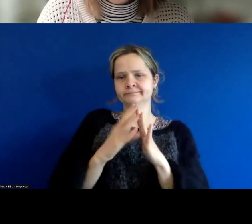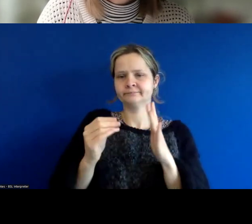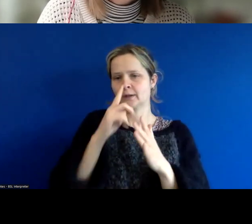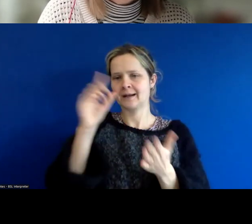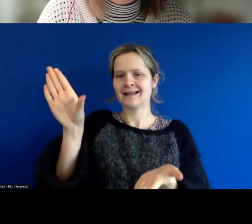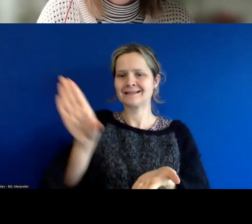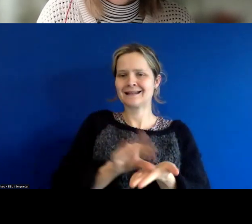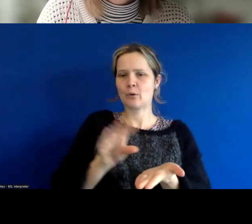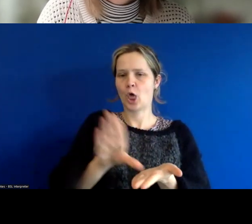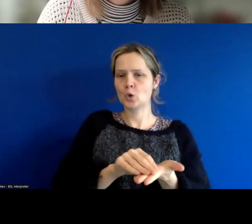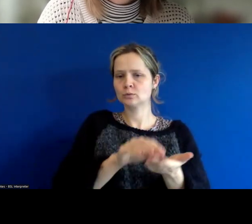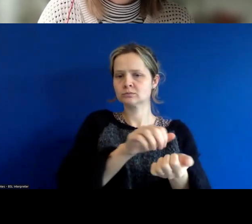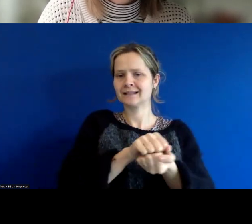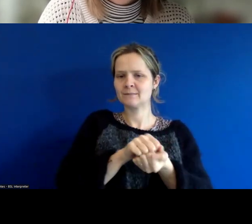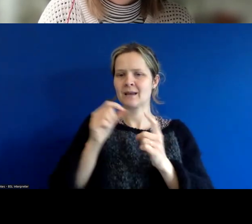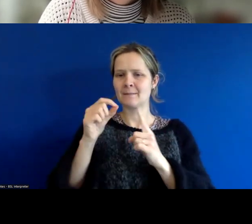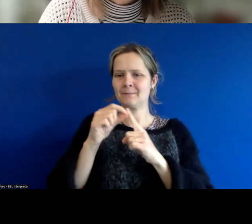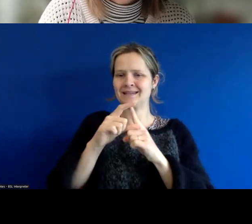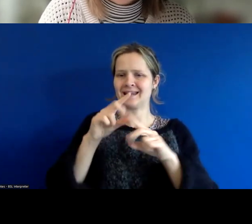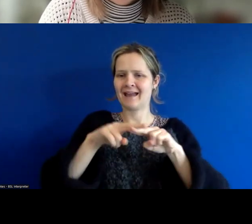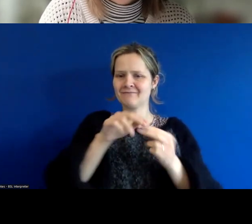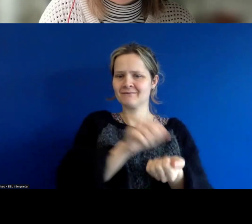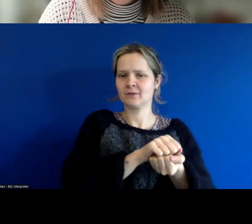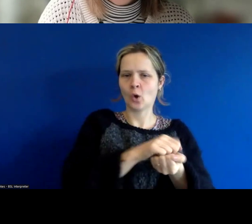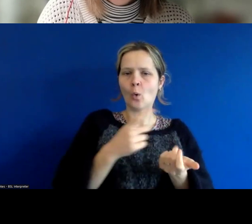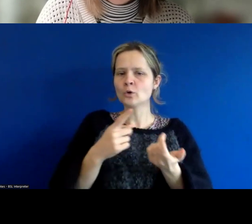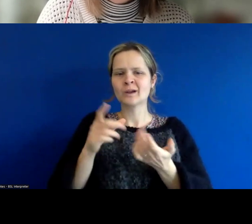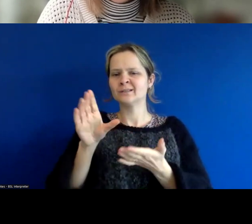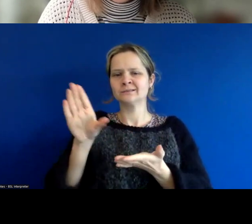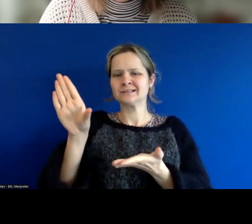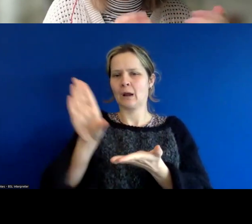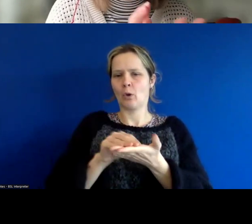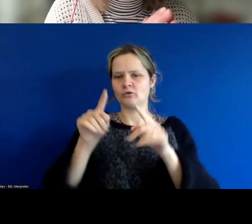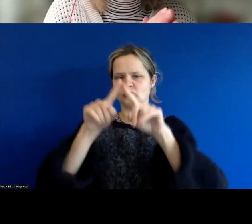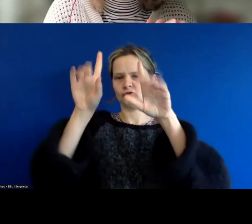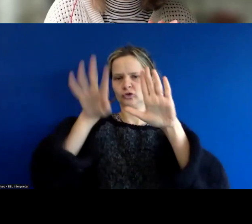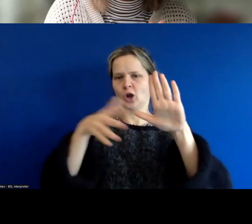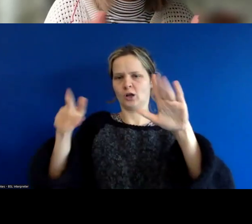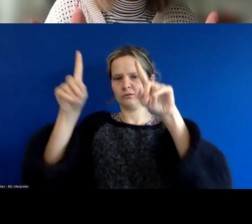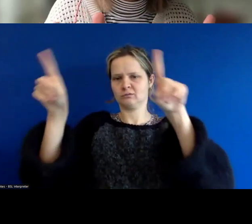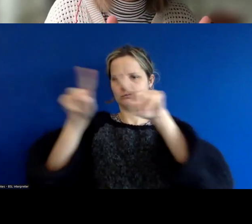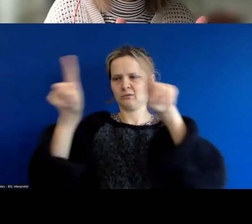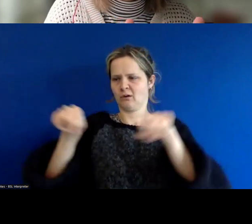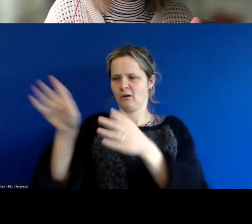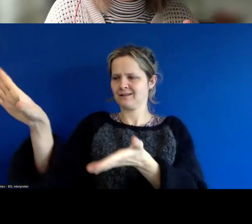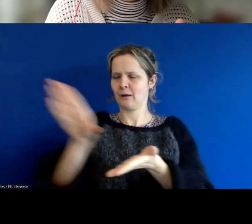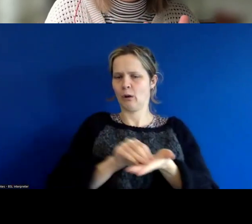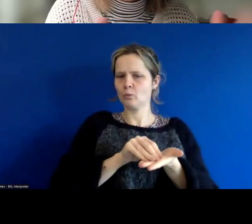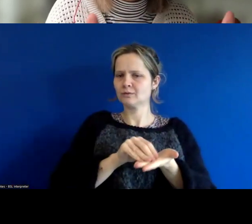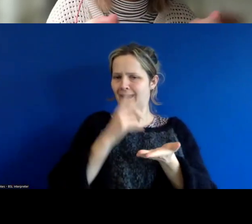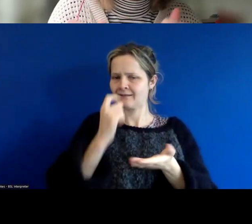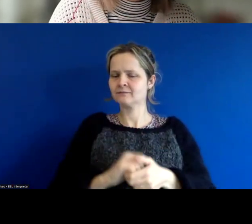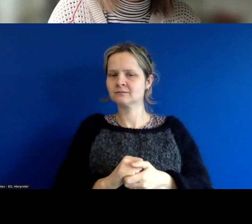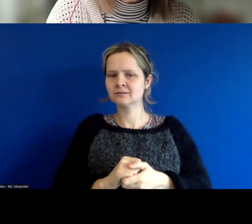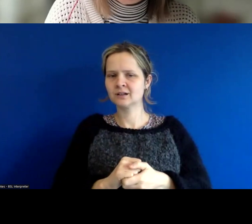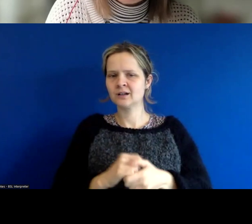and take it away as a PDF, or as individual charts you can also download in there, which might show you Arts Council funding by head, but